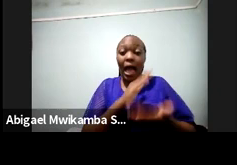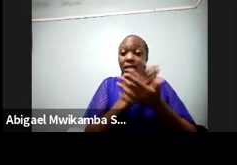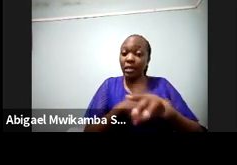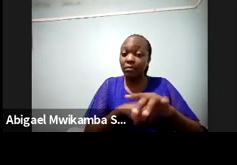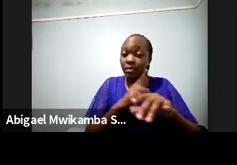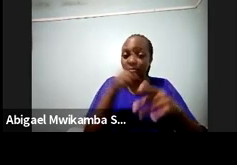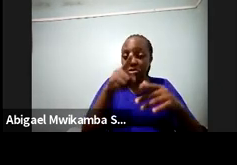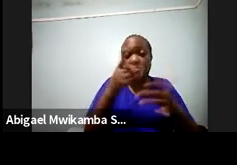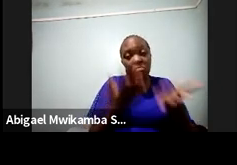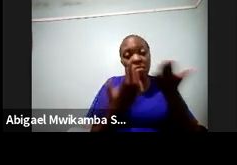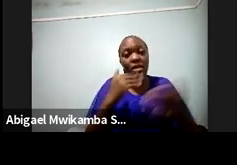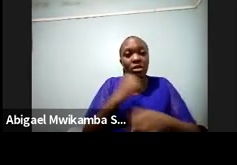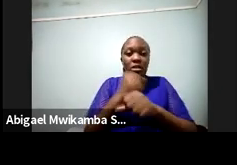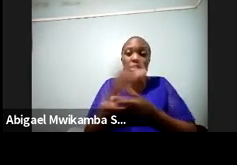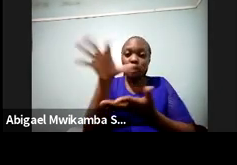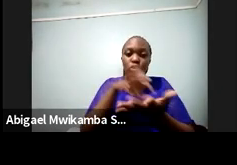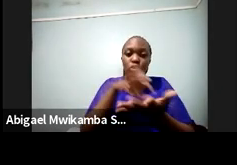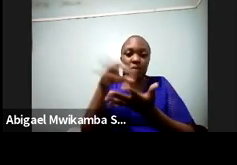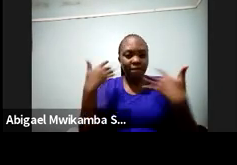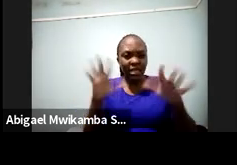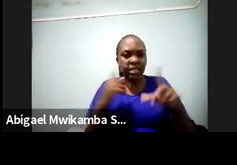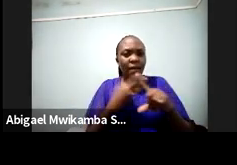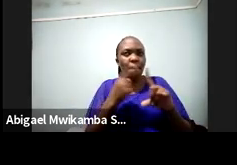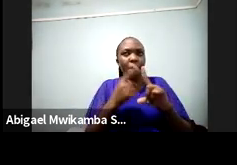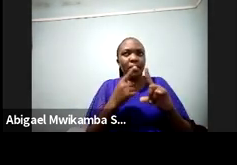this kind of a quagmire. So,